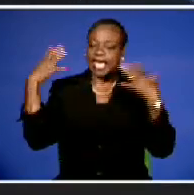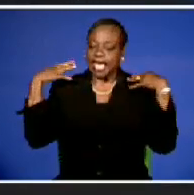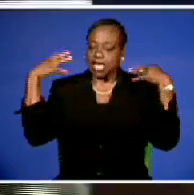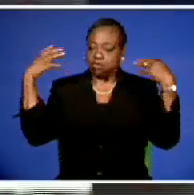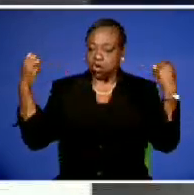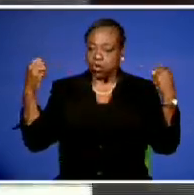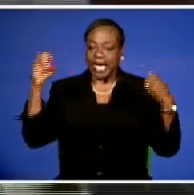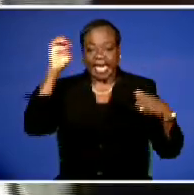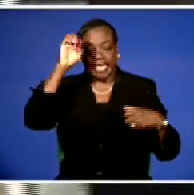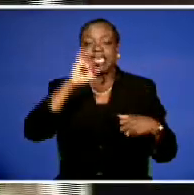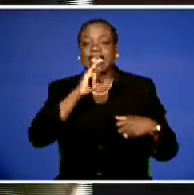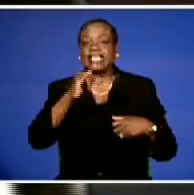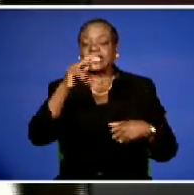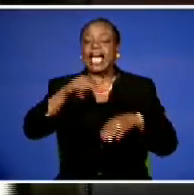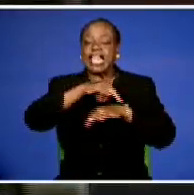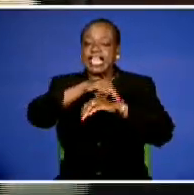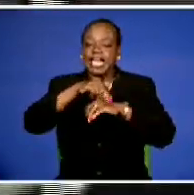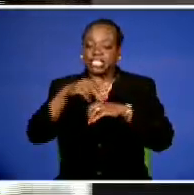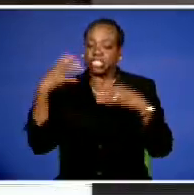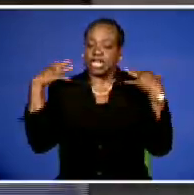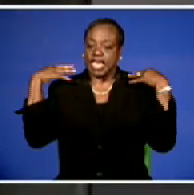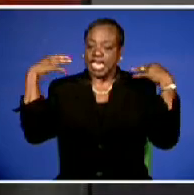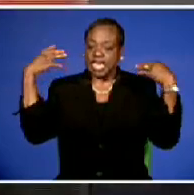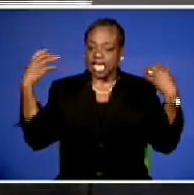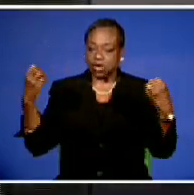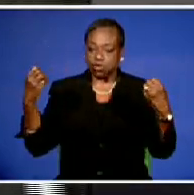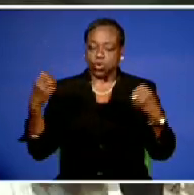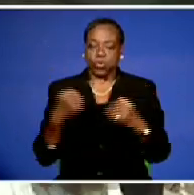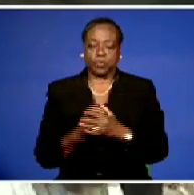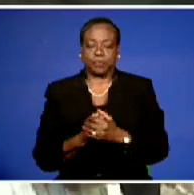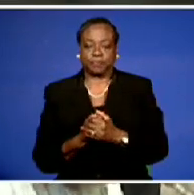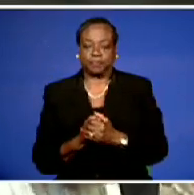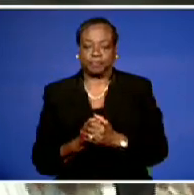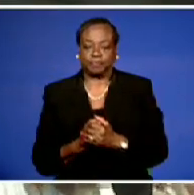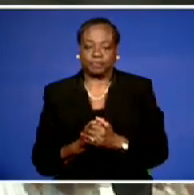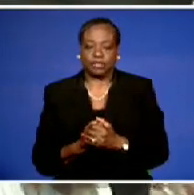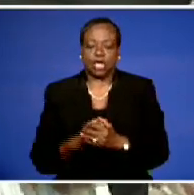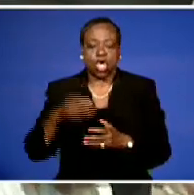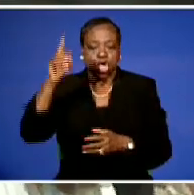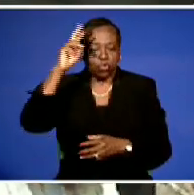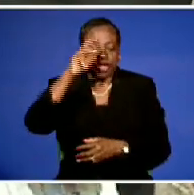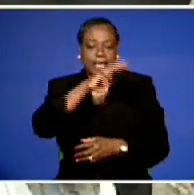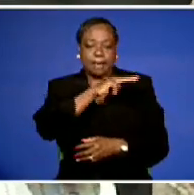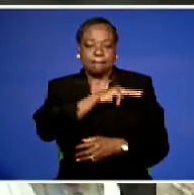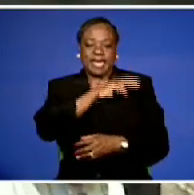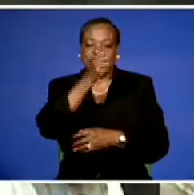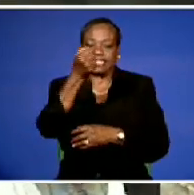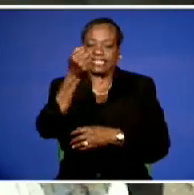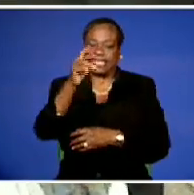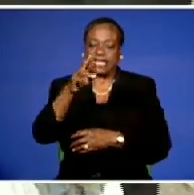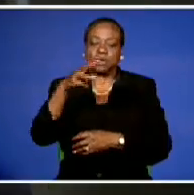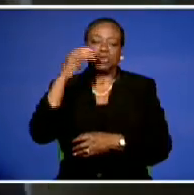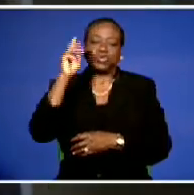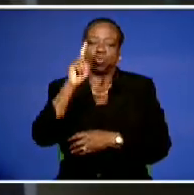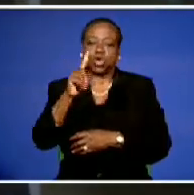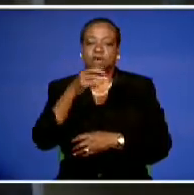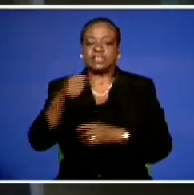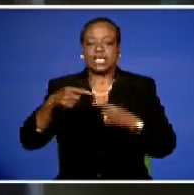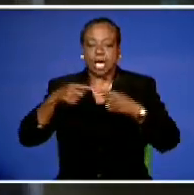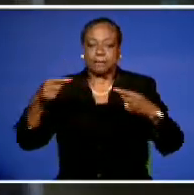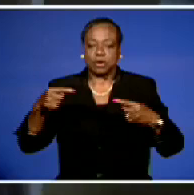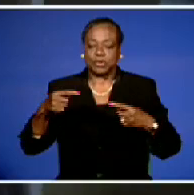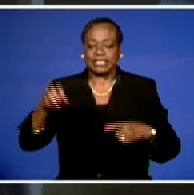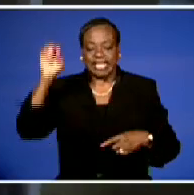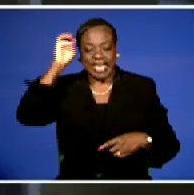hero. A record more than 90 fights to his resume. Ray Miners Sr. was one of his opponents. He beat